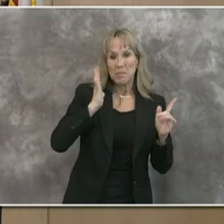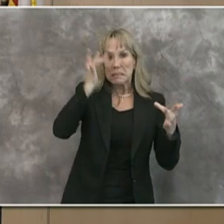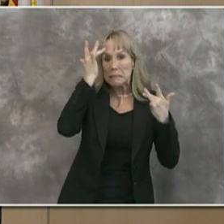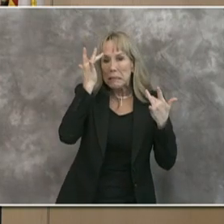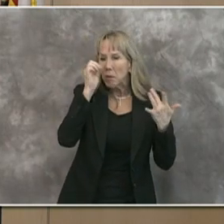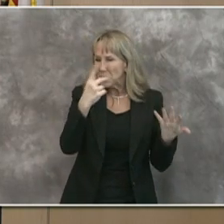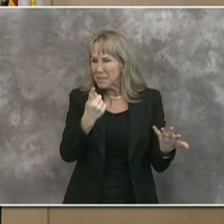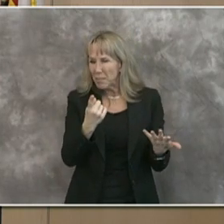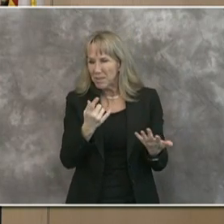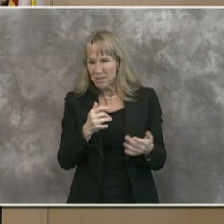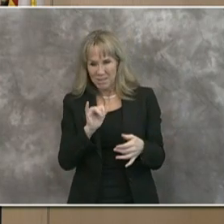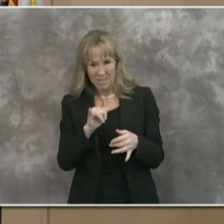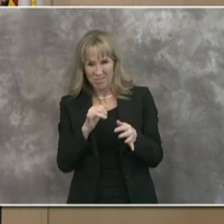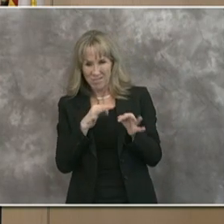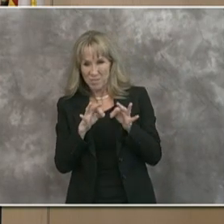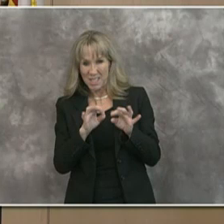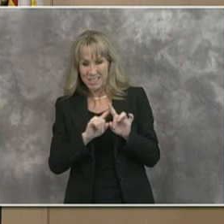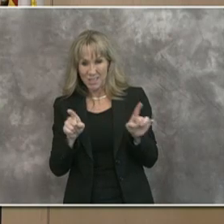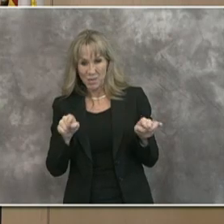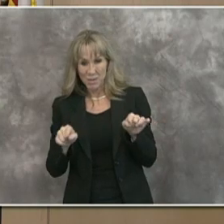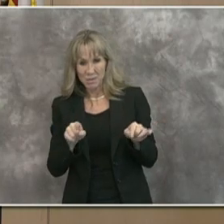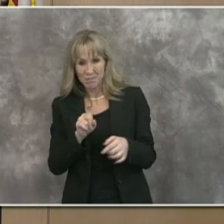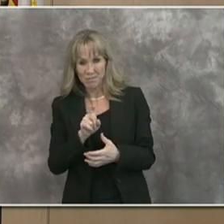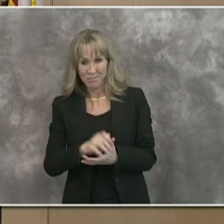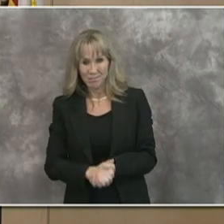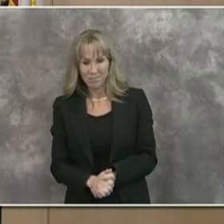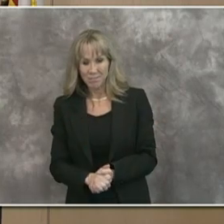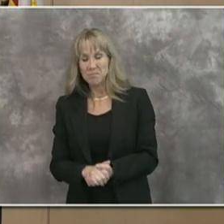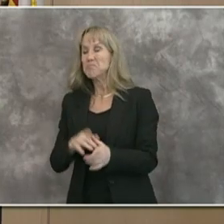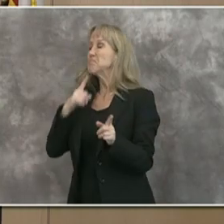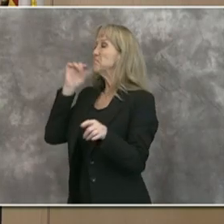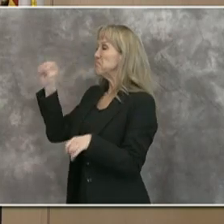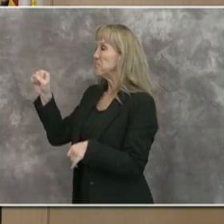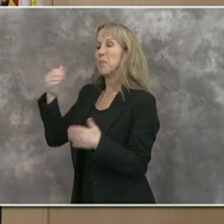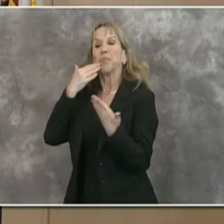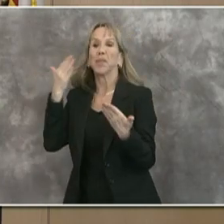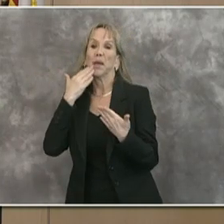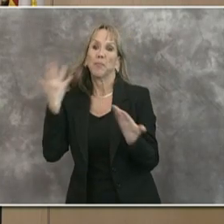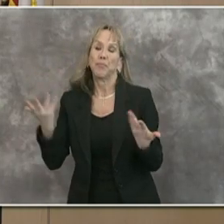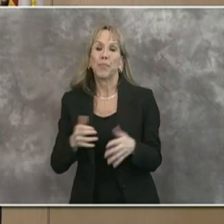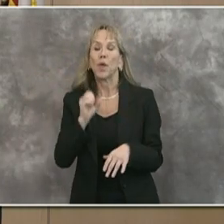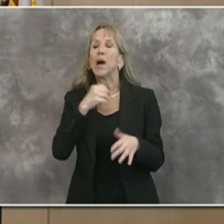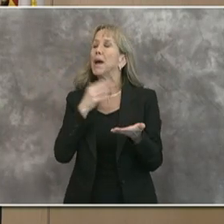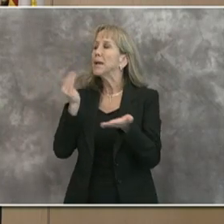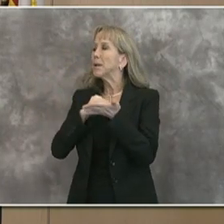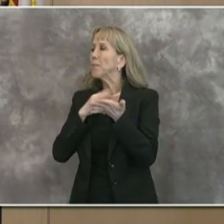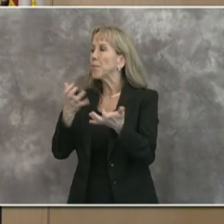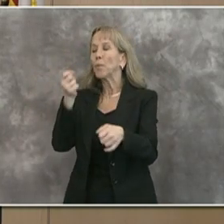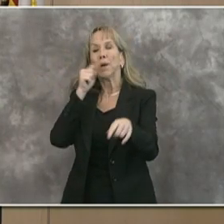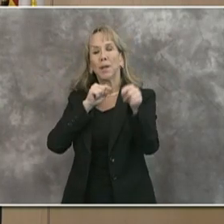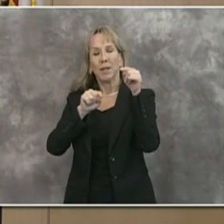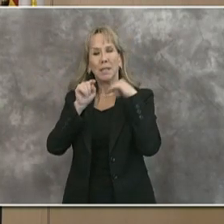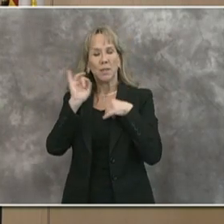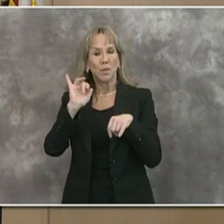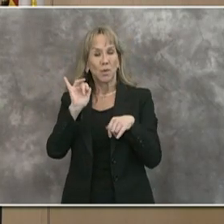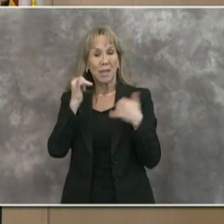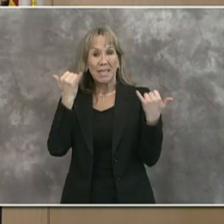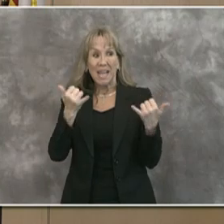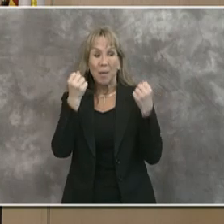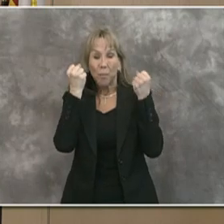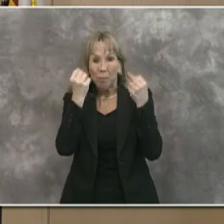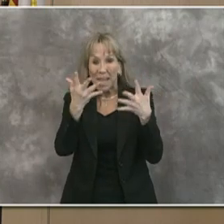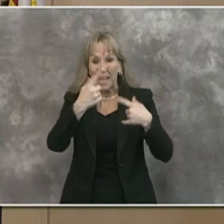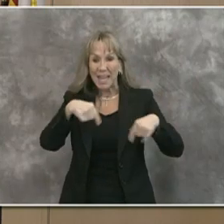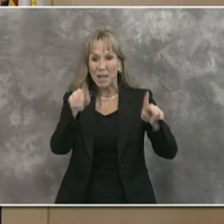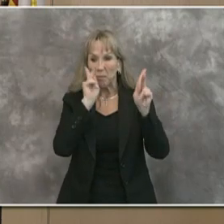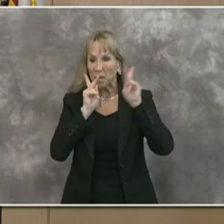Does that help you understand the difference? Yes, thank you. And I do want to double back, because we are hearing from so